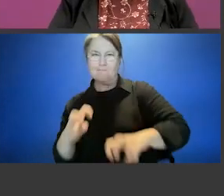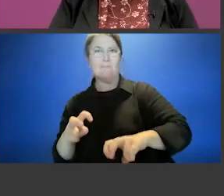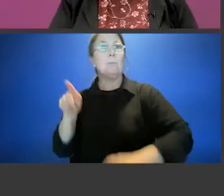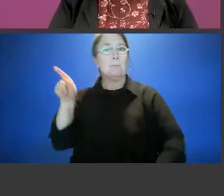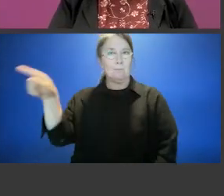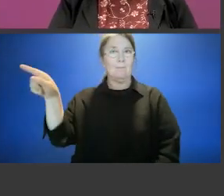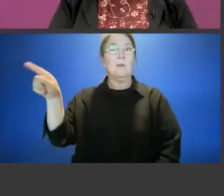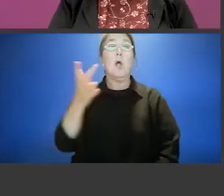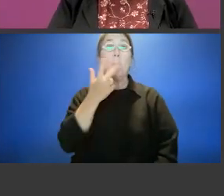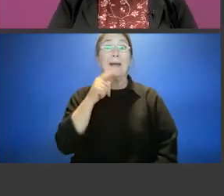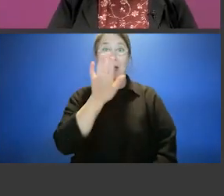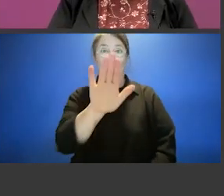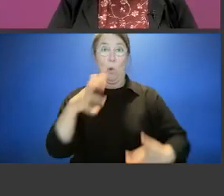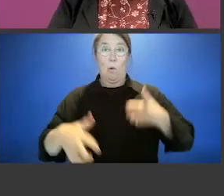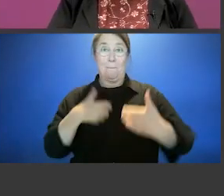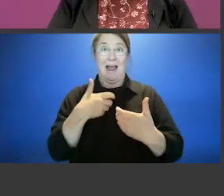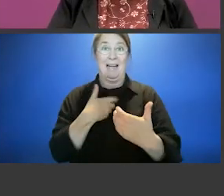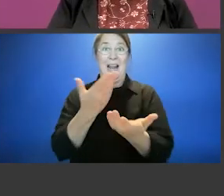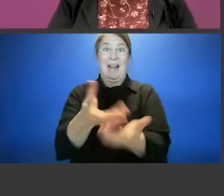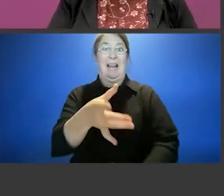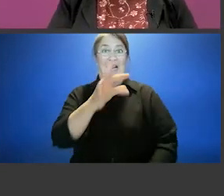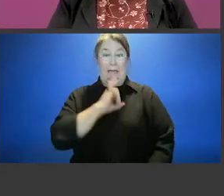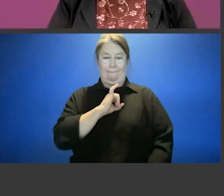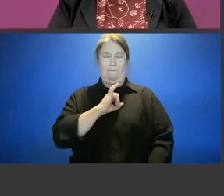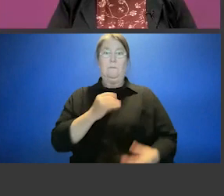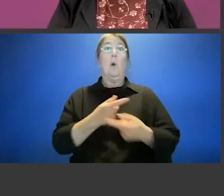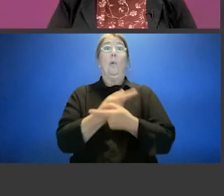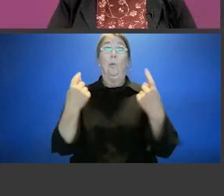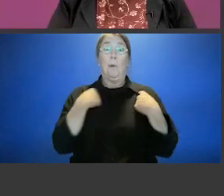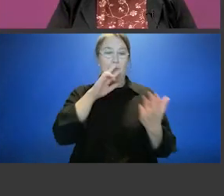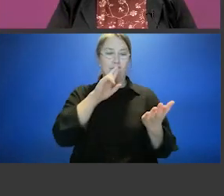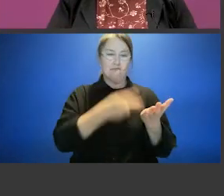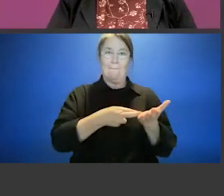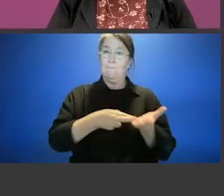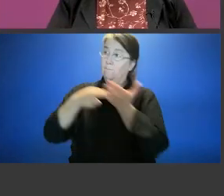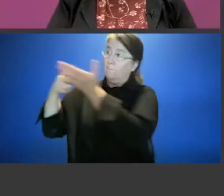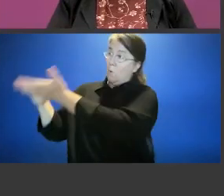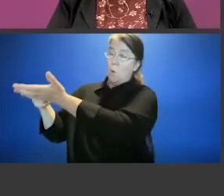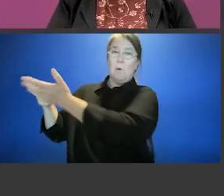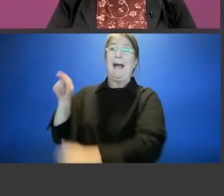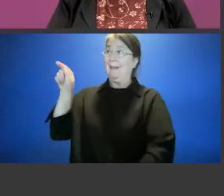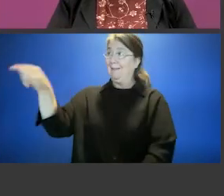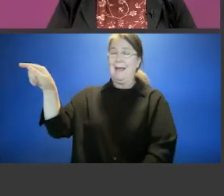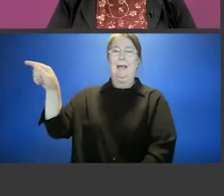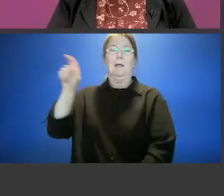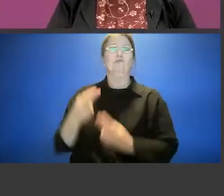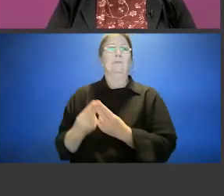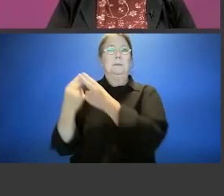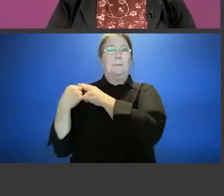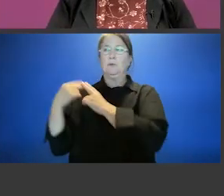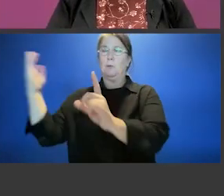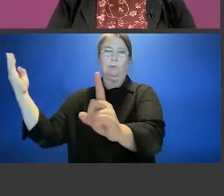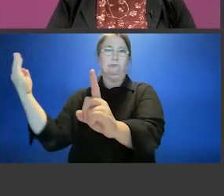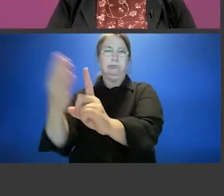your complaint is referred, you will be notified by the responsible agency handling that investigation, and they will